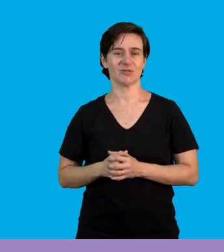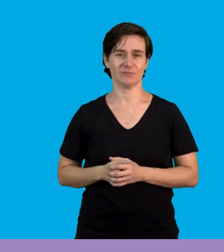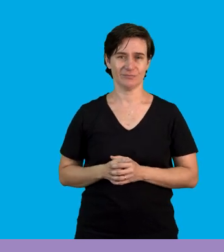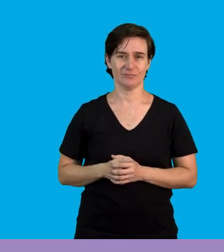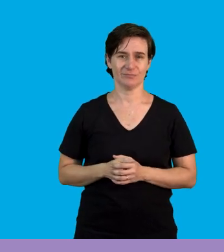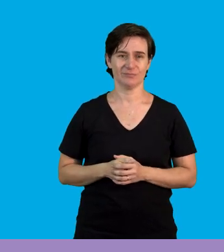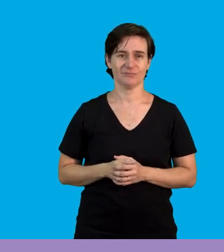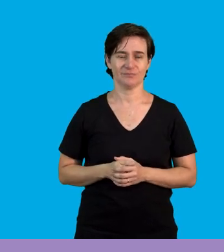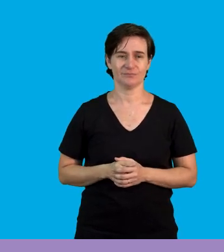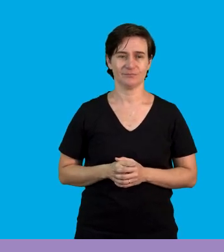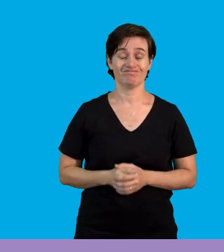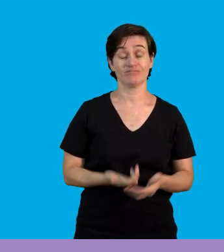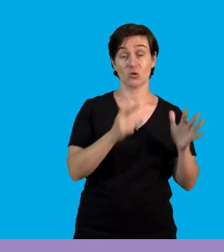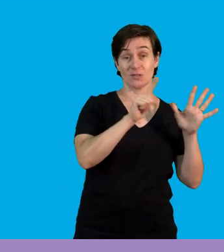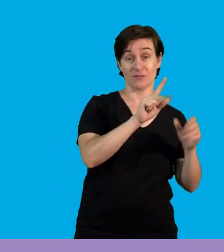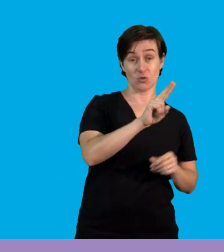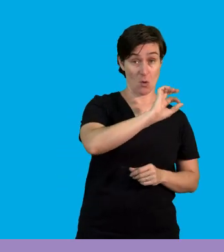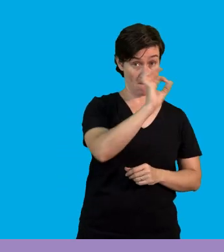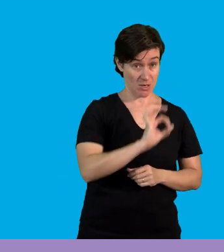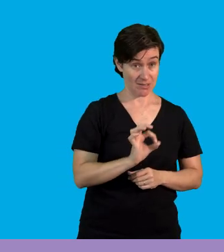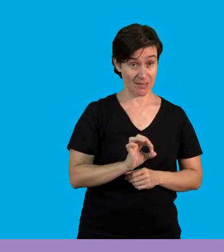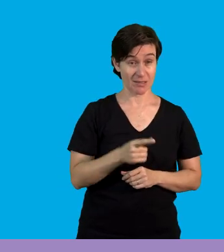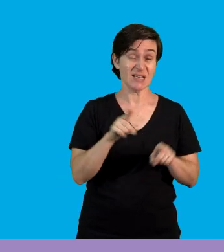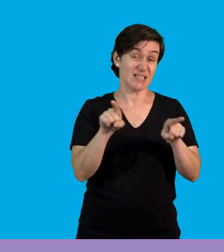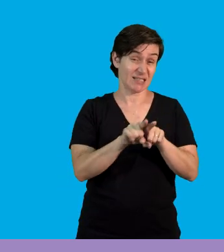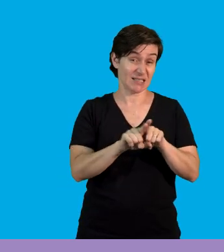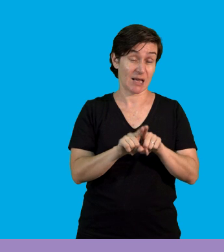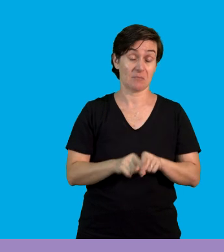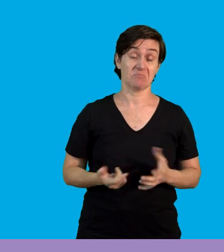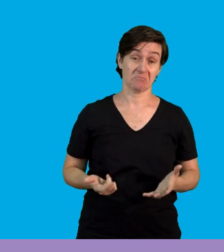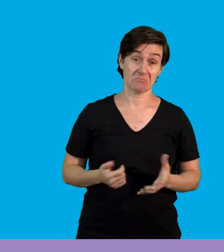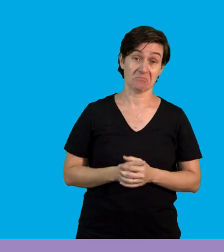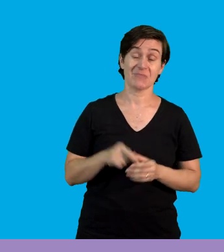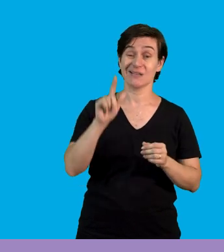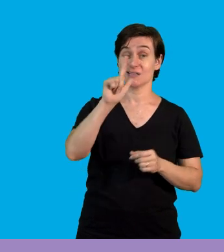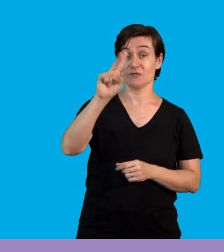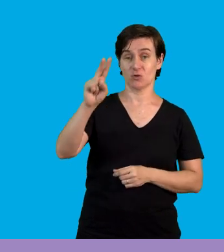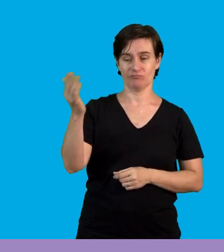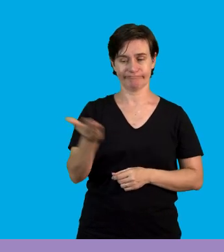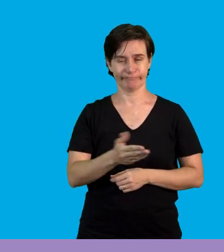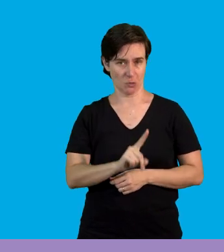percentage. Now, 72%, which is what we are given, is